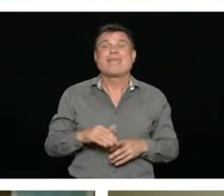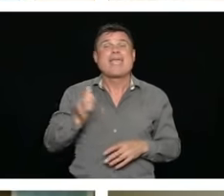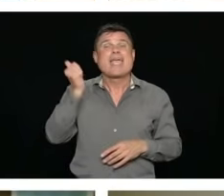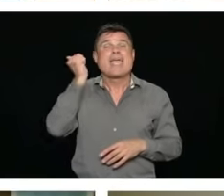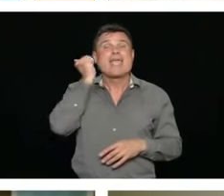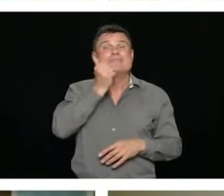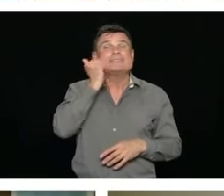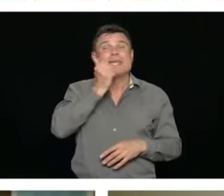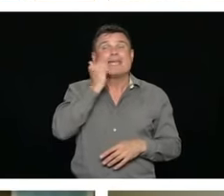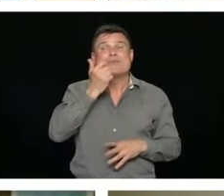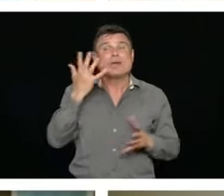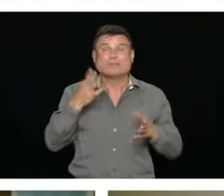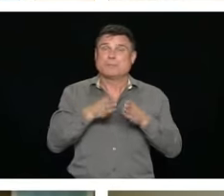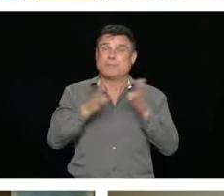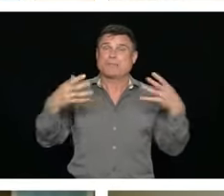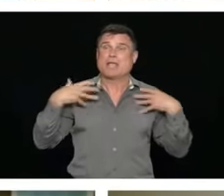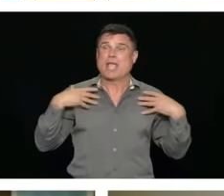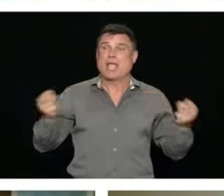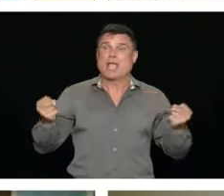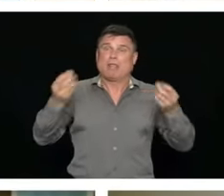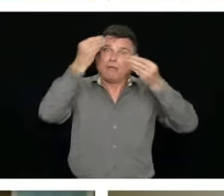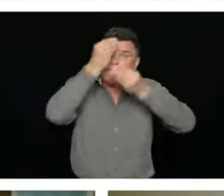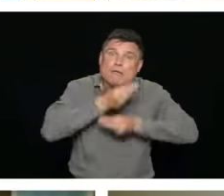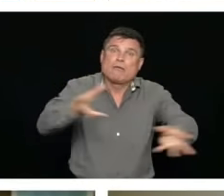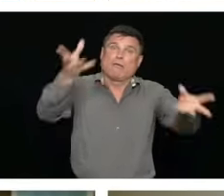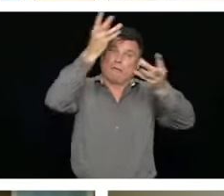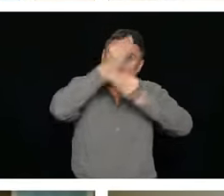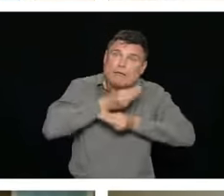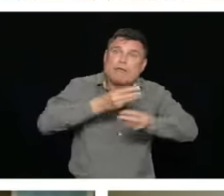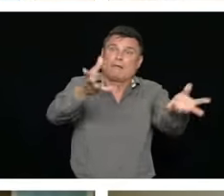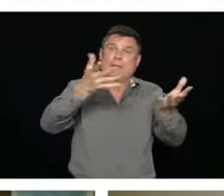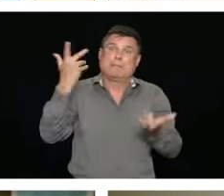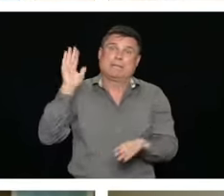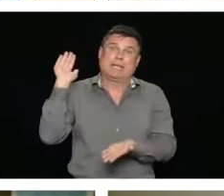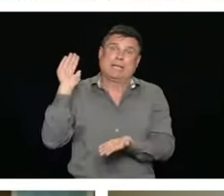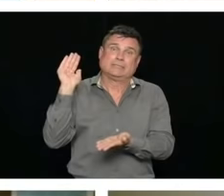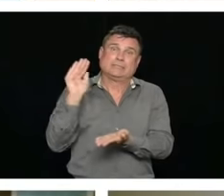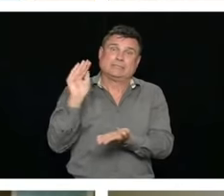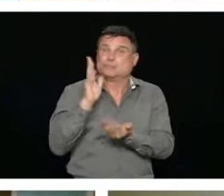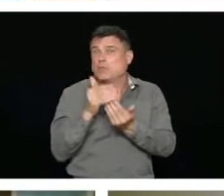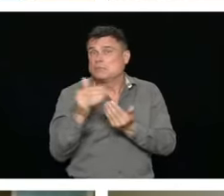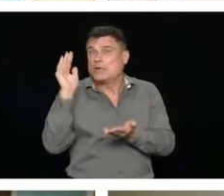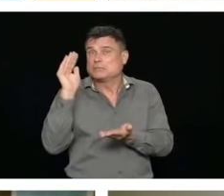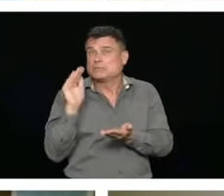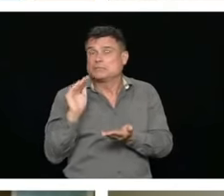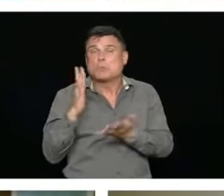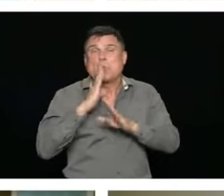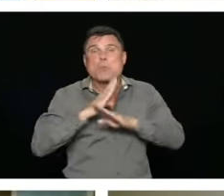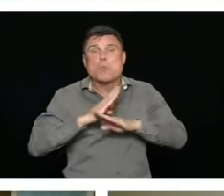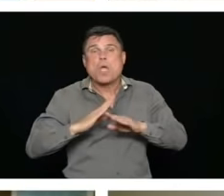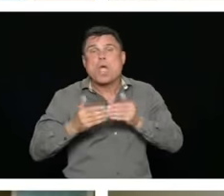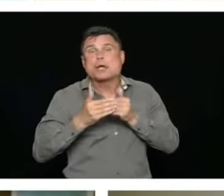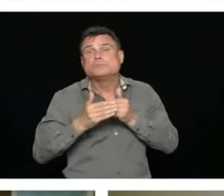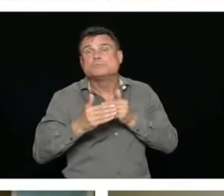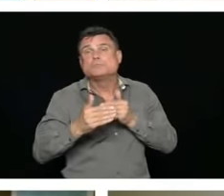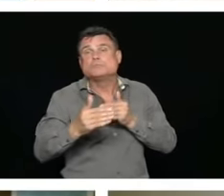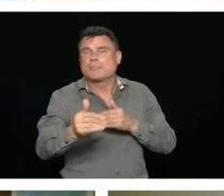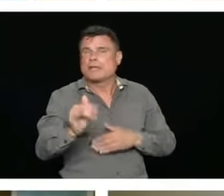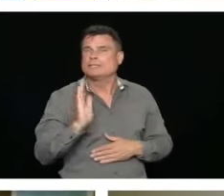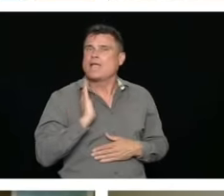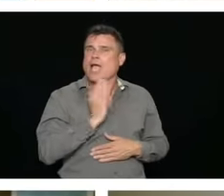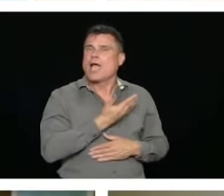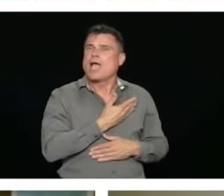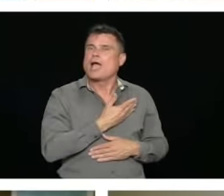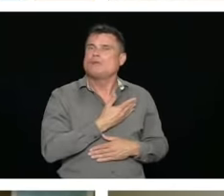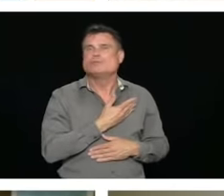the cases start to increase, if there's ever a cluster or an outbreak, and we'll also explain